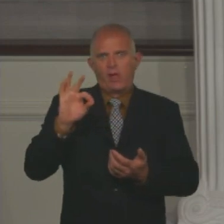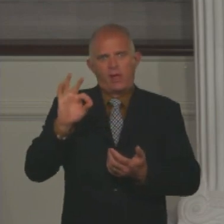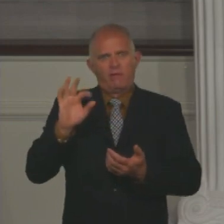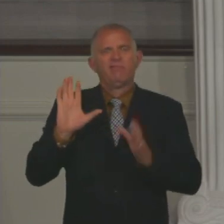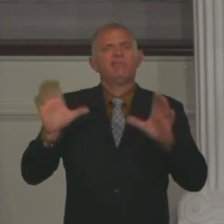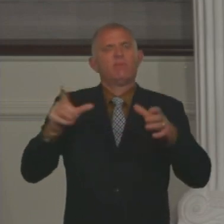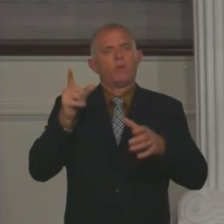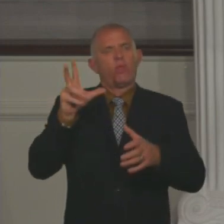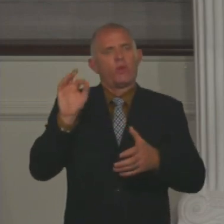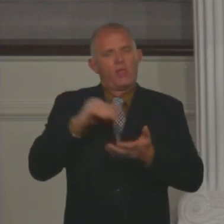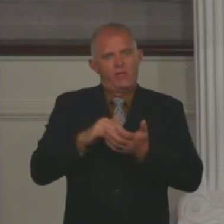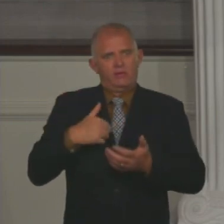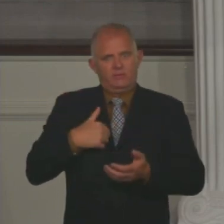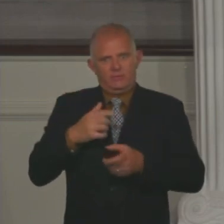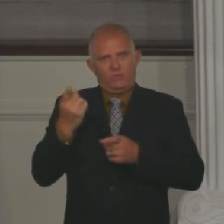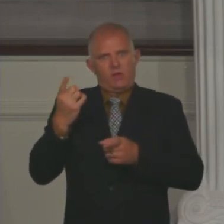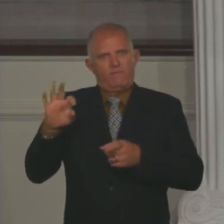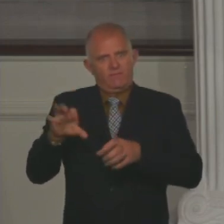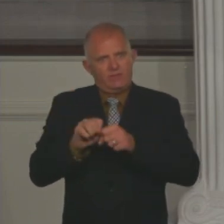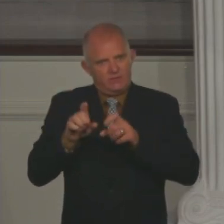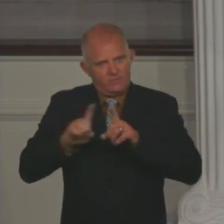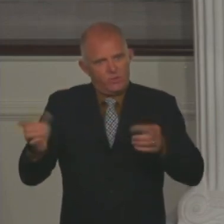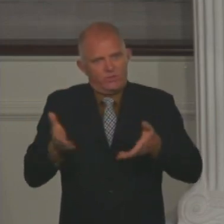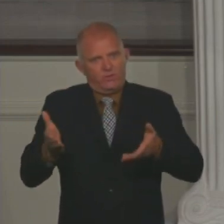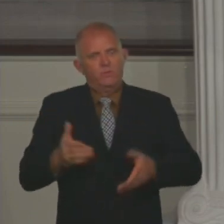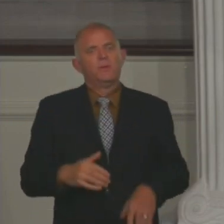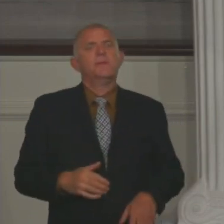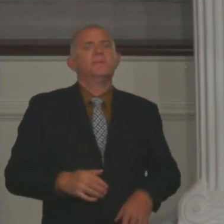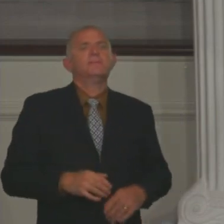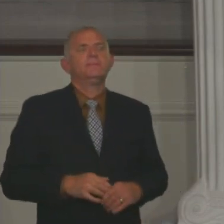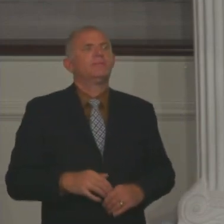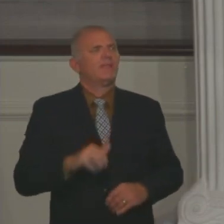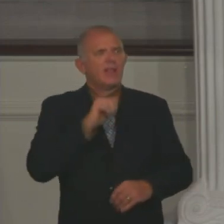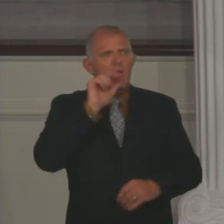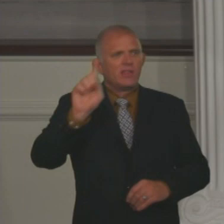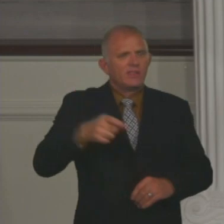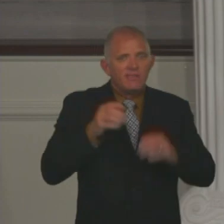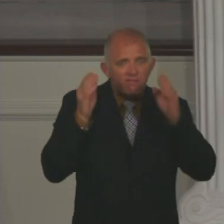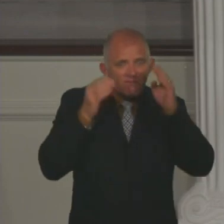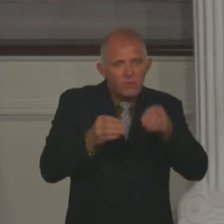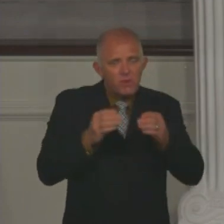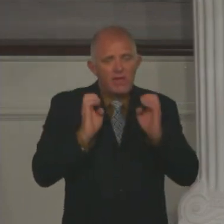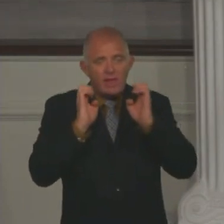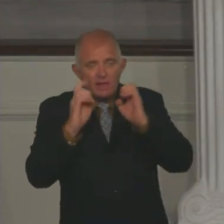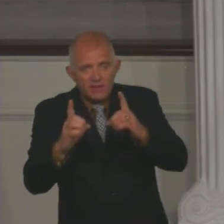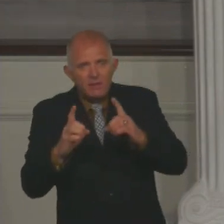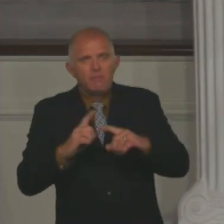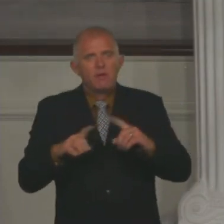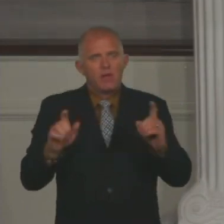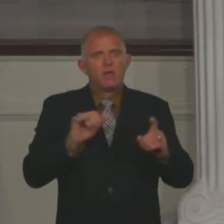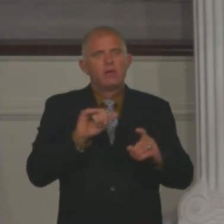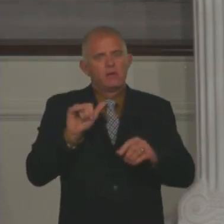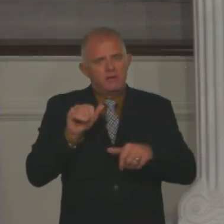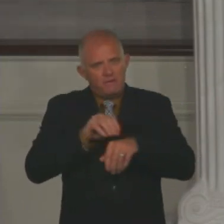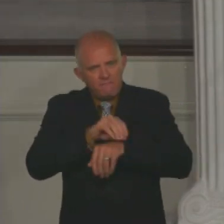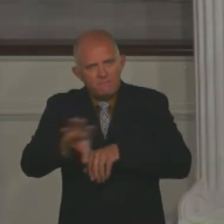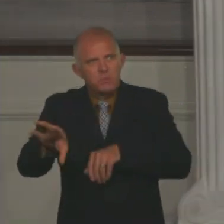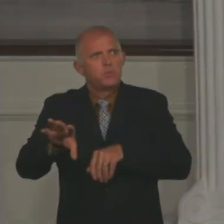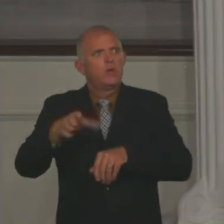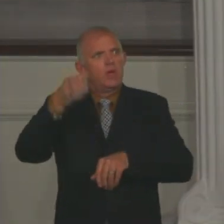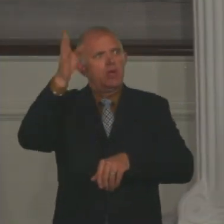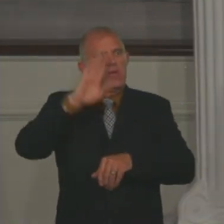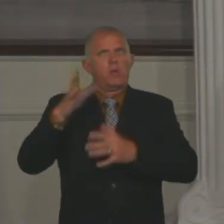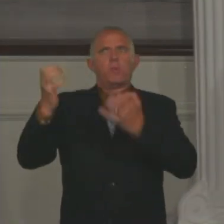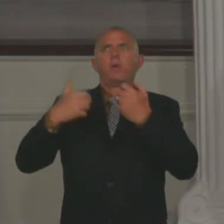here. But it's not so much about an education, it's about influence. It's about following what God wants people